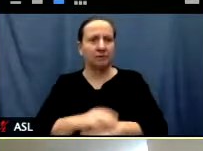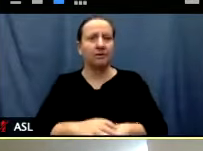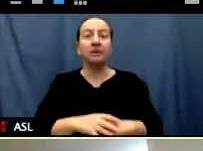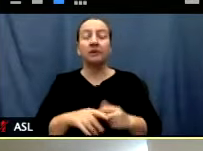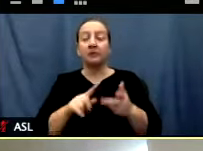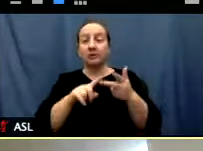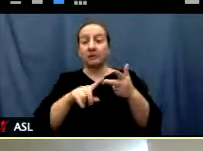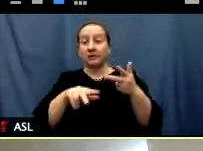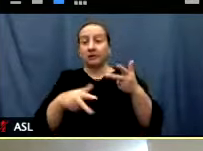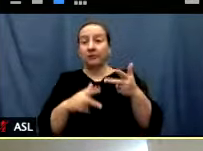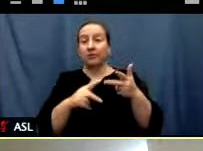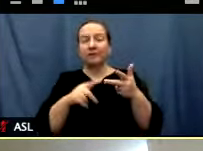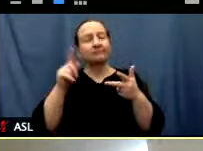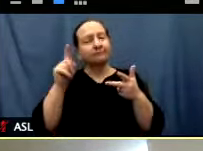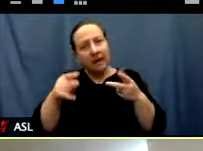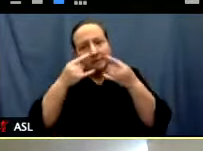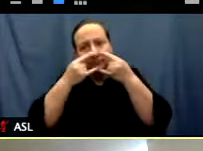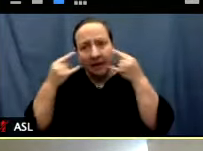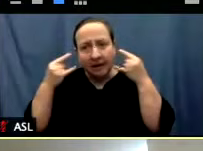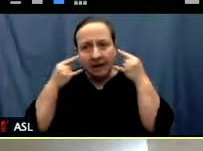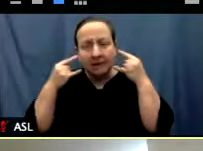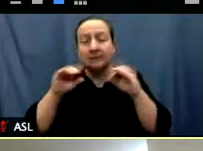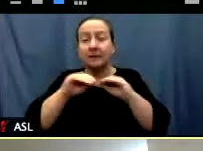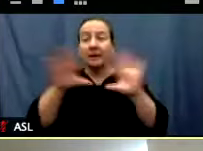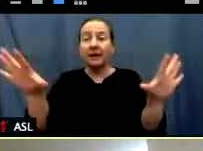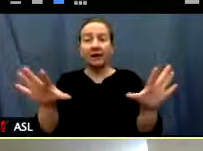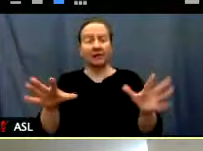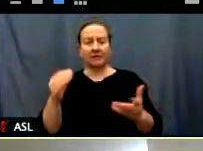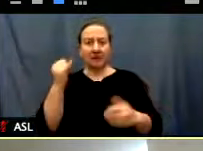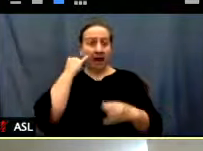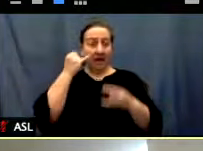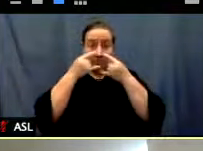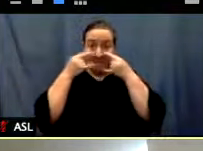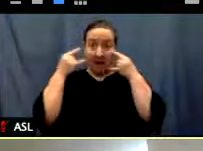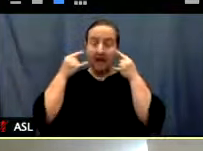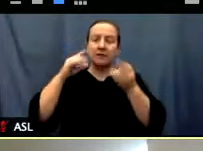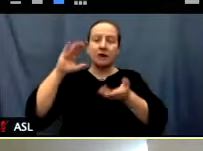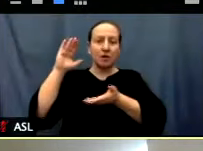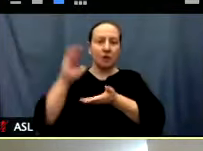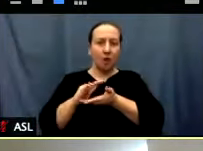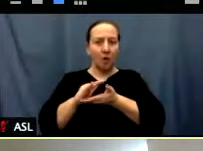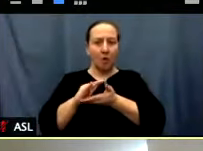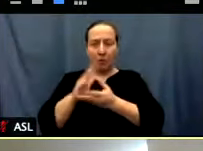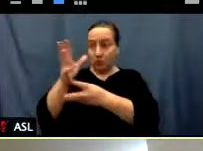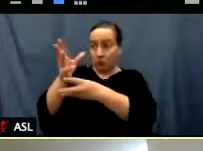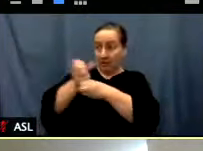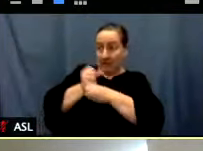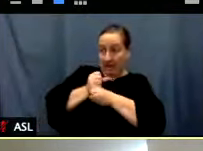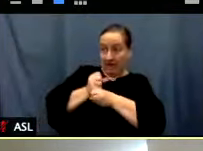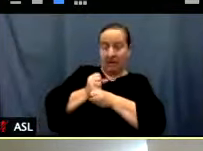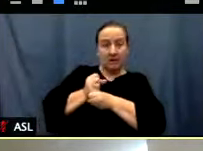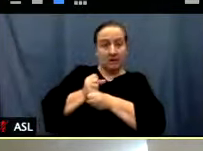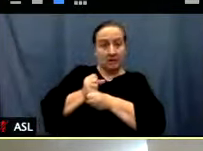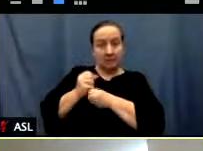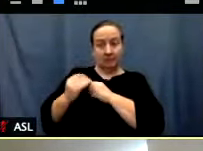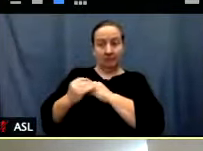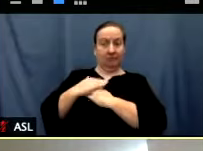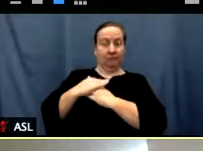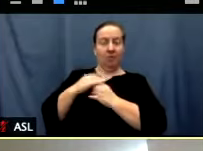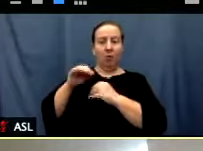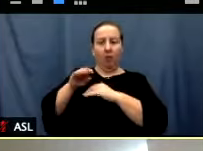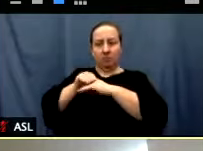mask. The evidence is clear that if you wear a mask, you have a much lower risk of getting the virus or transmitting it to